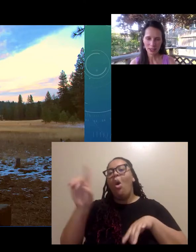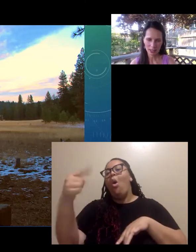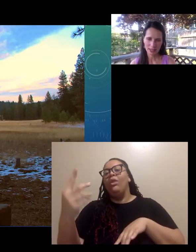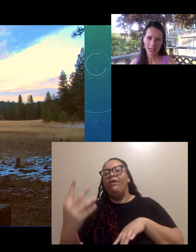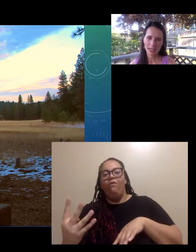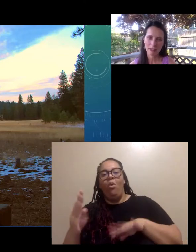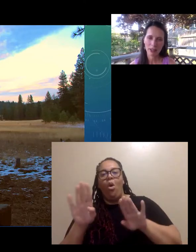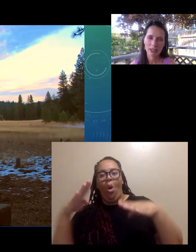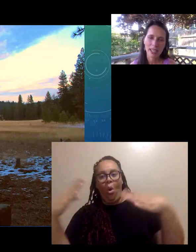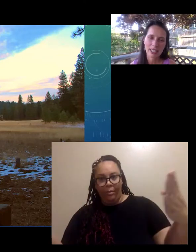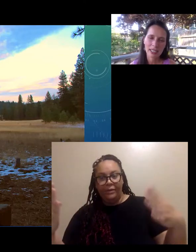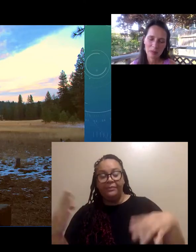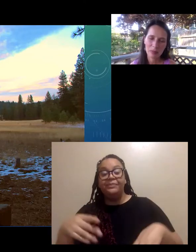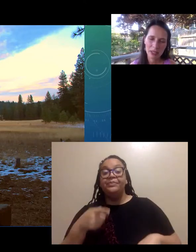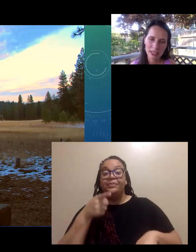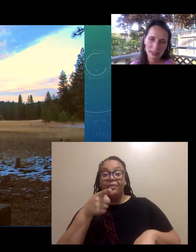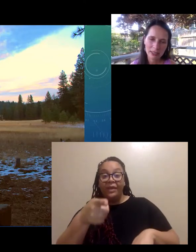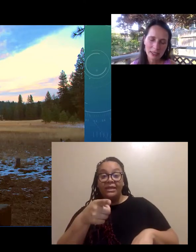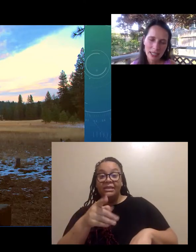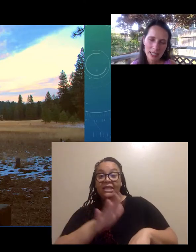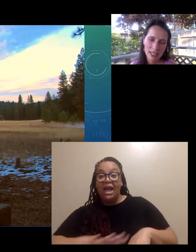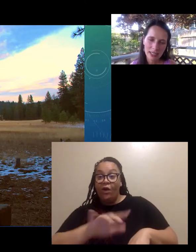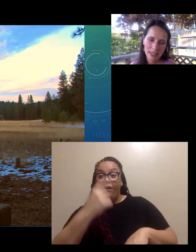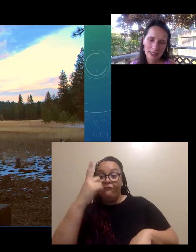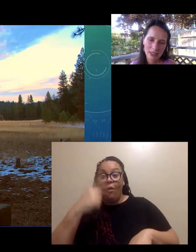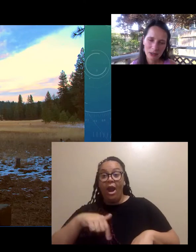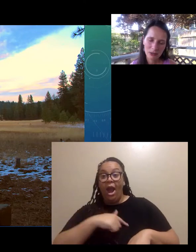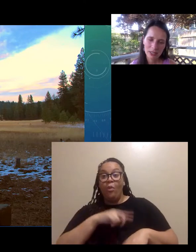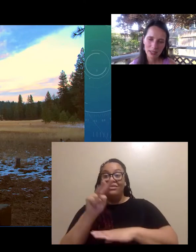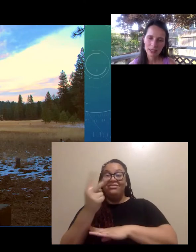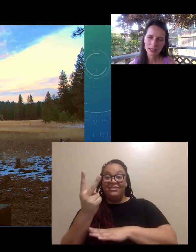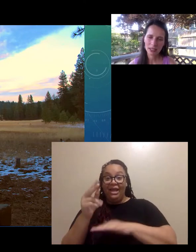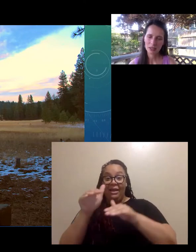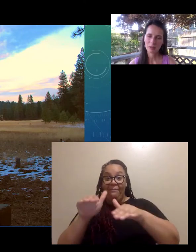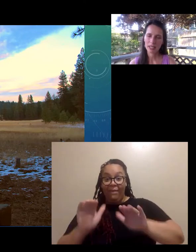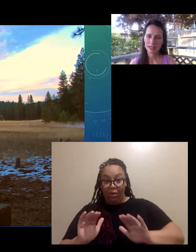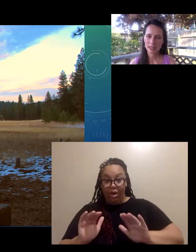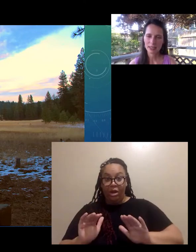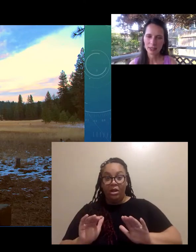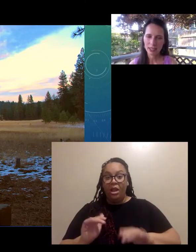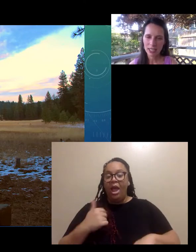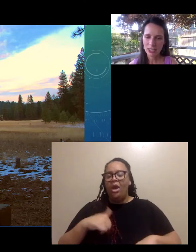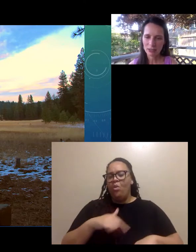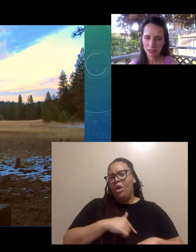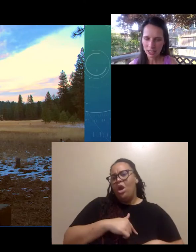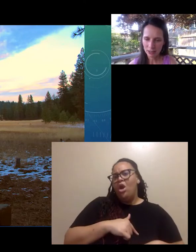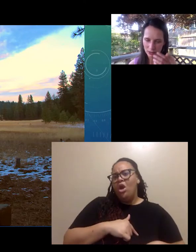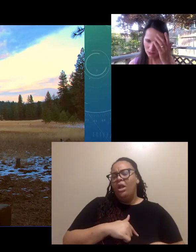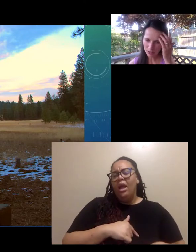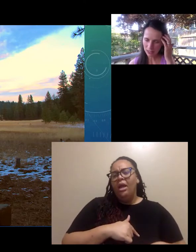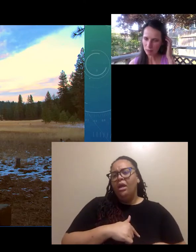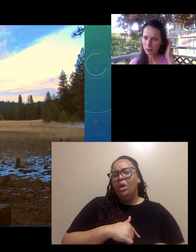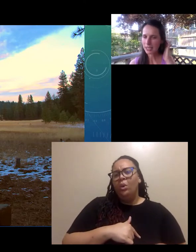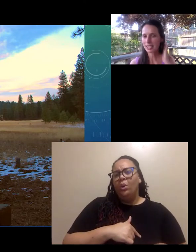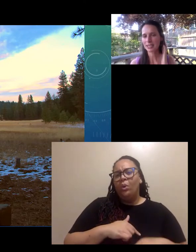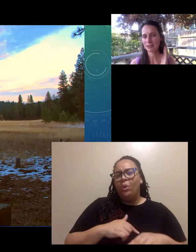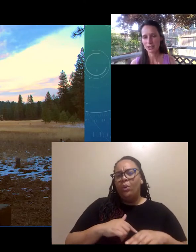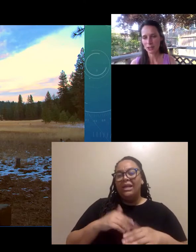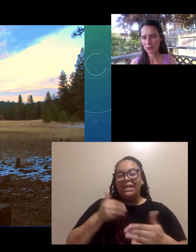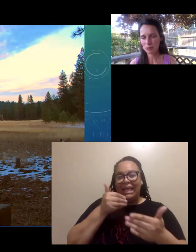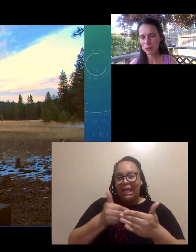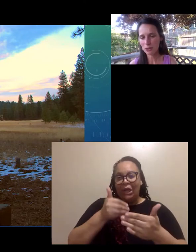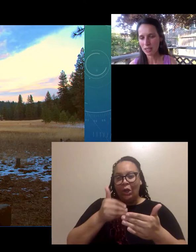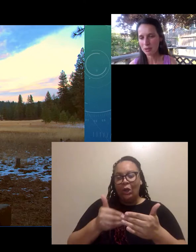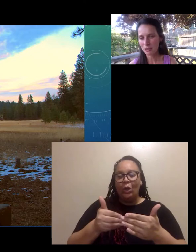this is actually the site of our second burial, and we are at the, the base of an ancient volcano. So we have plenty